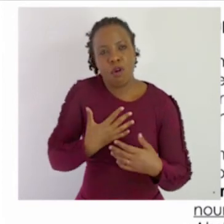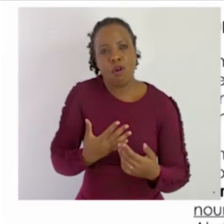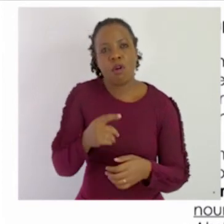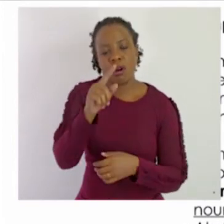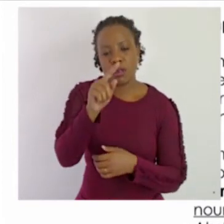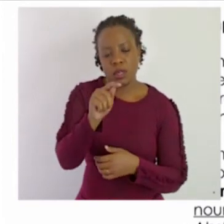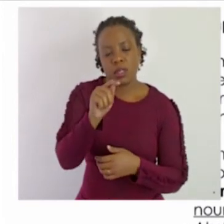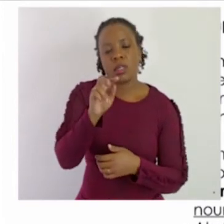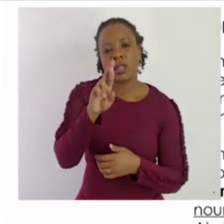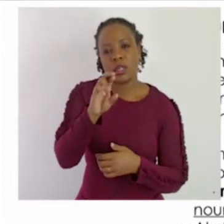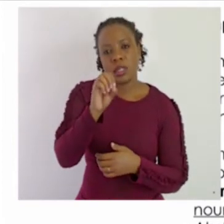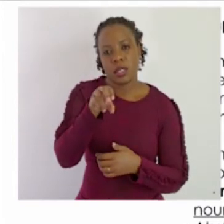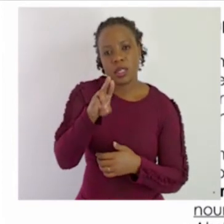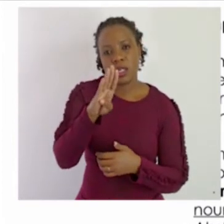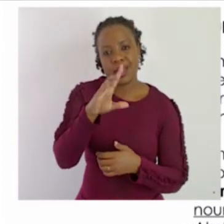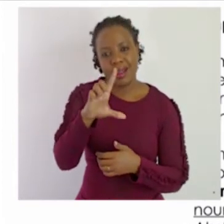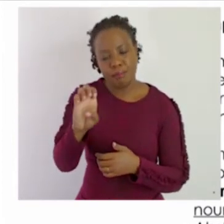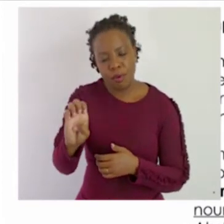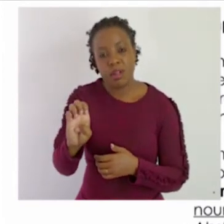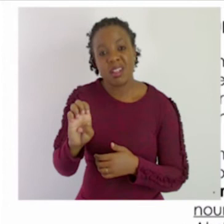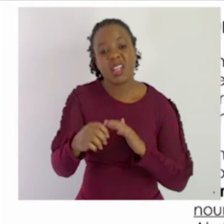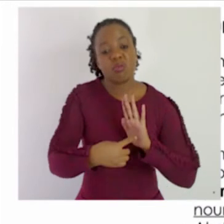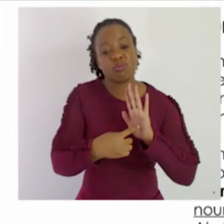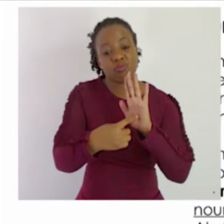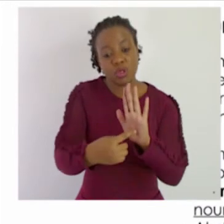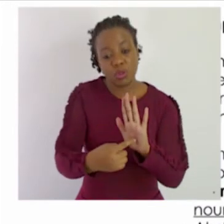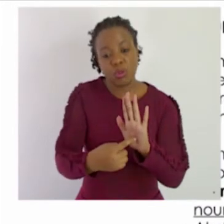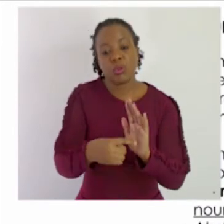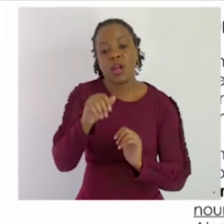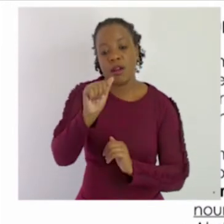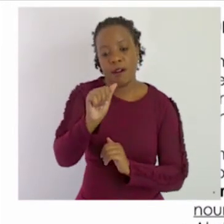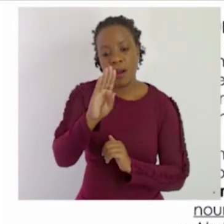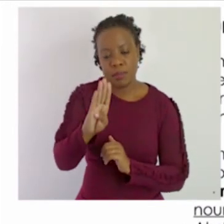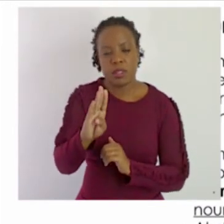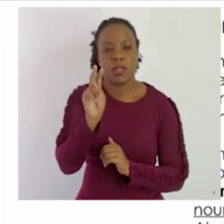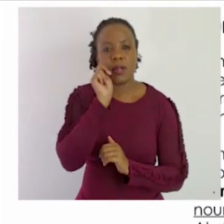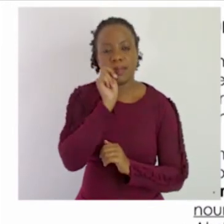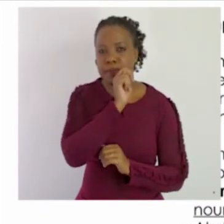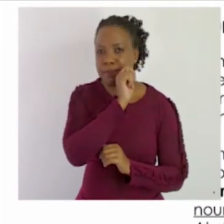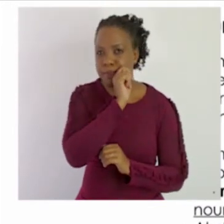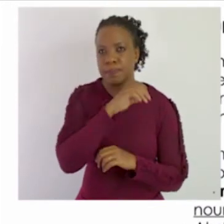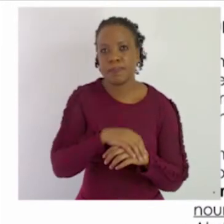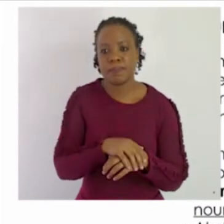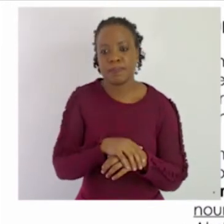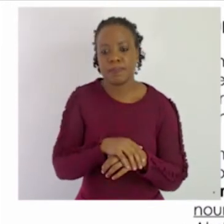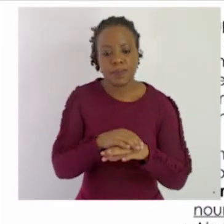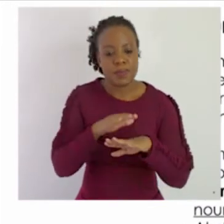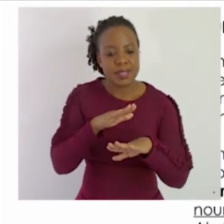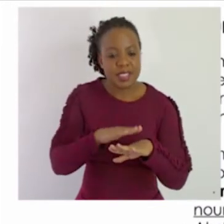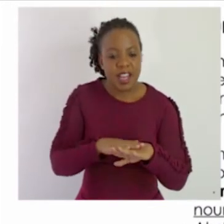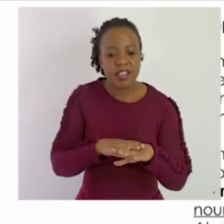angry. So we talk of anger and delight being abstract. They are not tangible. You cannot touch